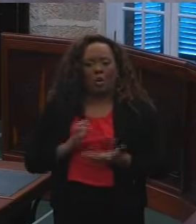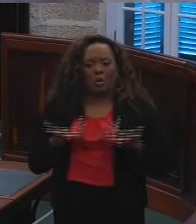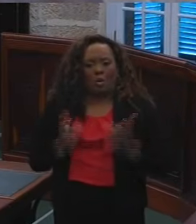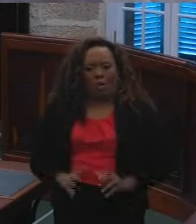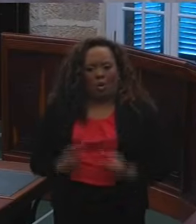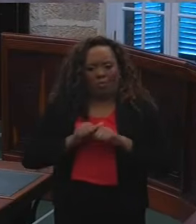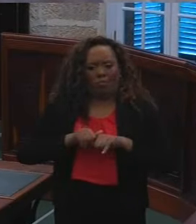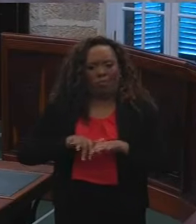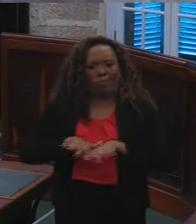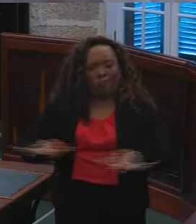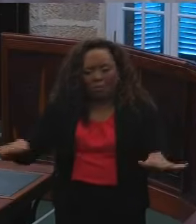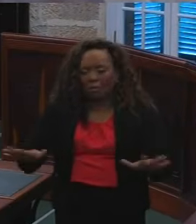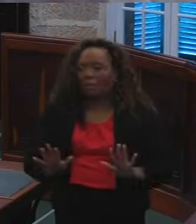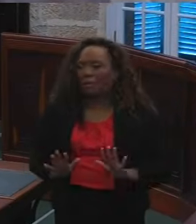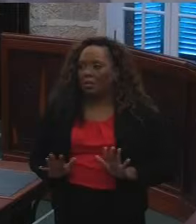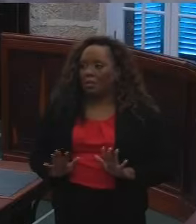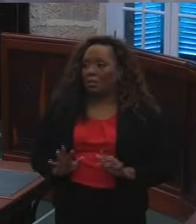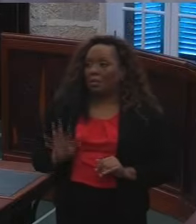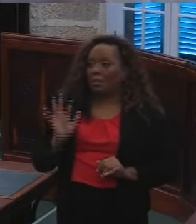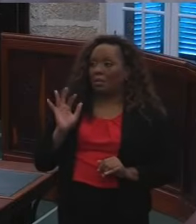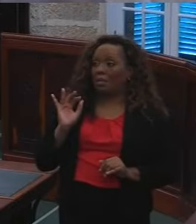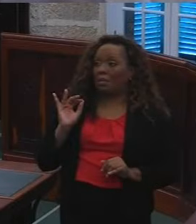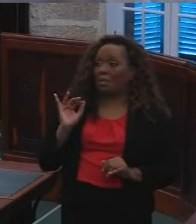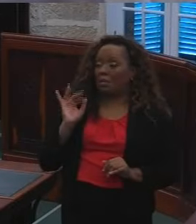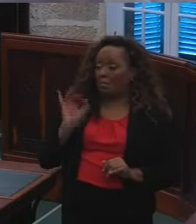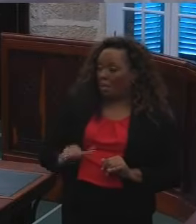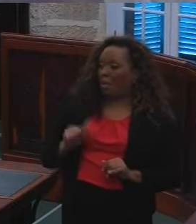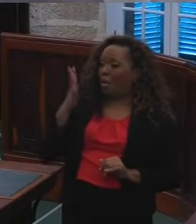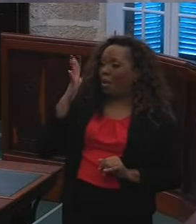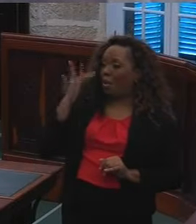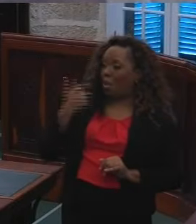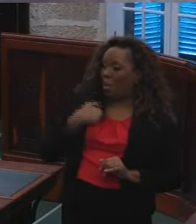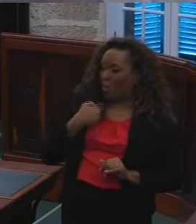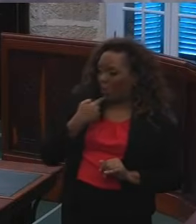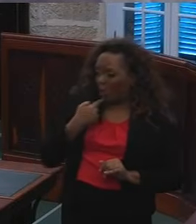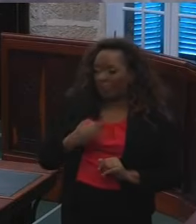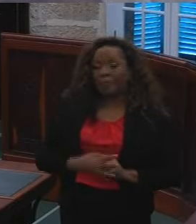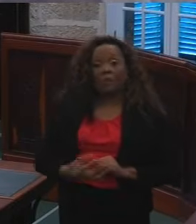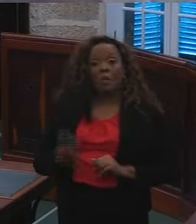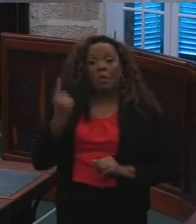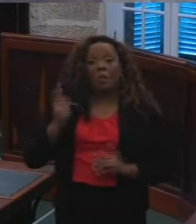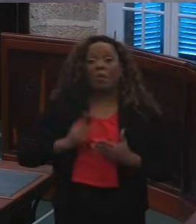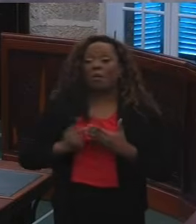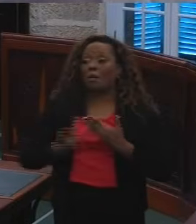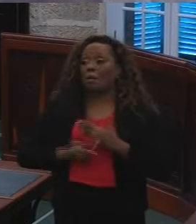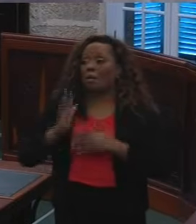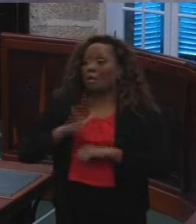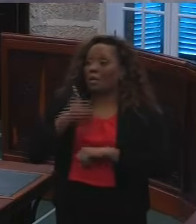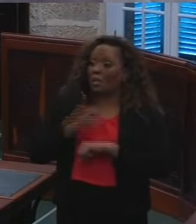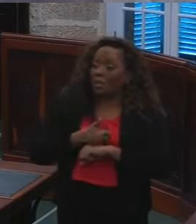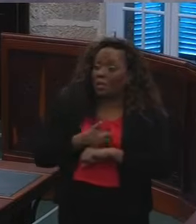And that is why I said earlier that one of the programs that we have is to have an